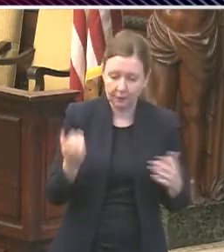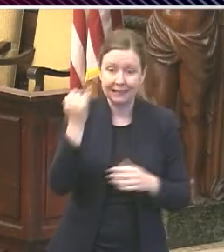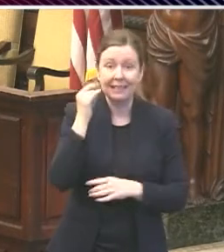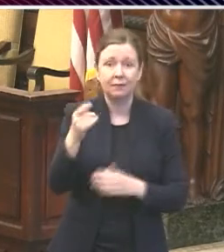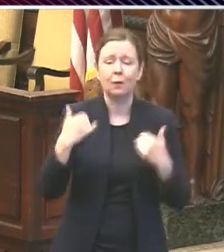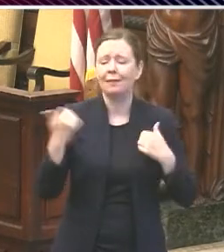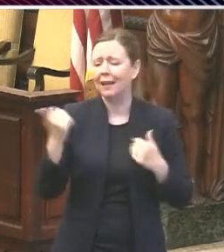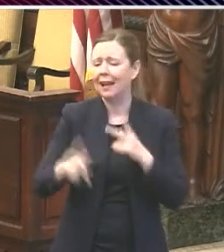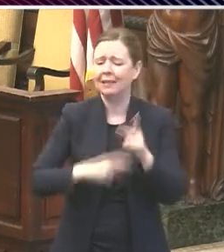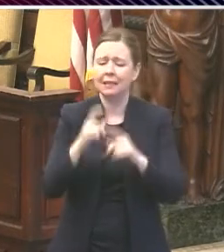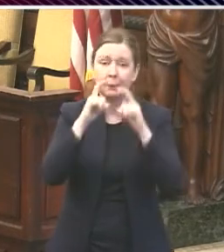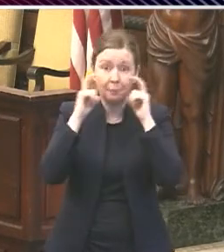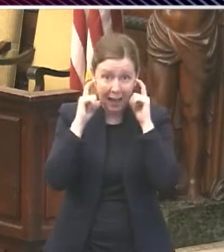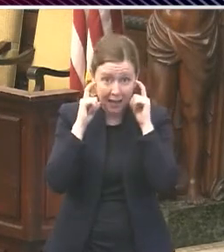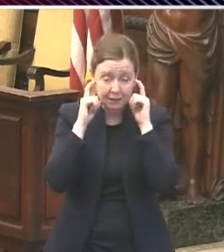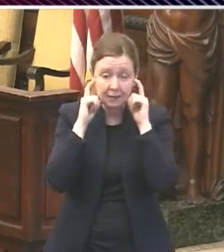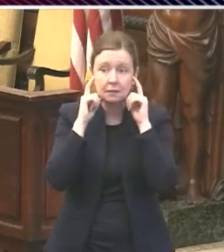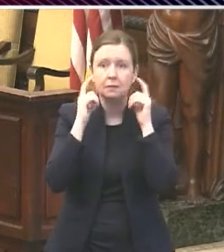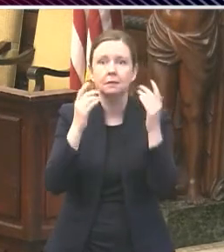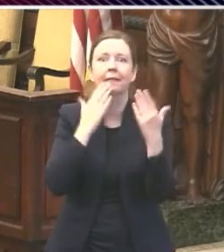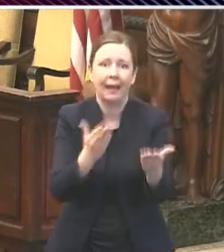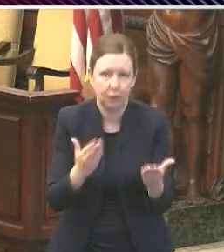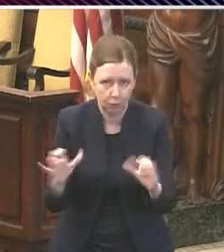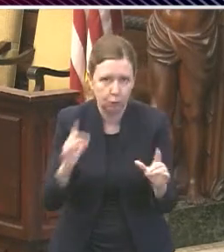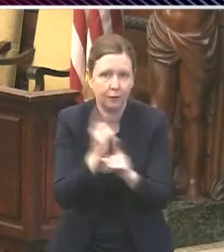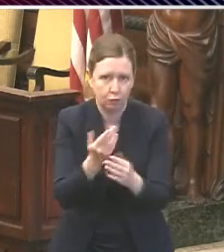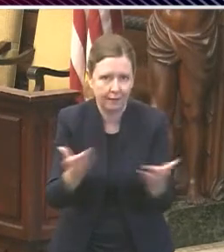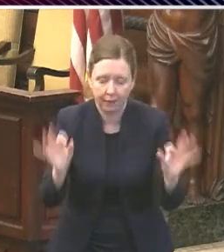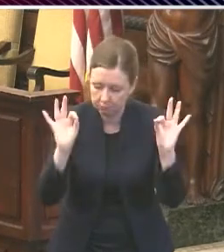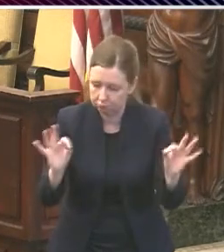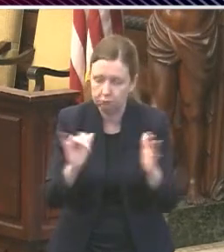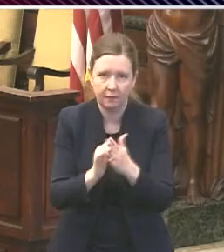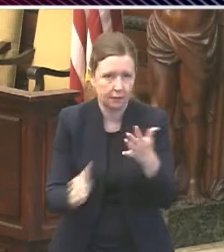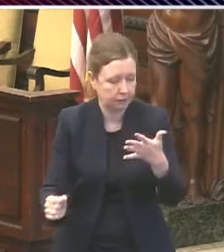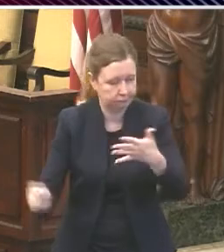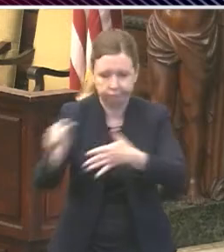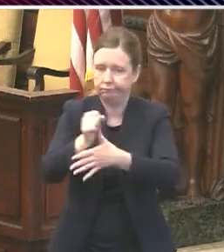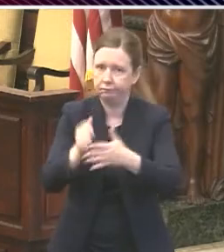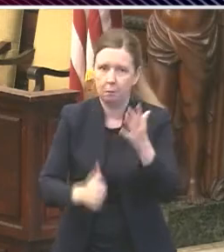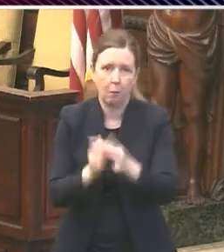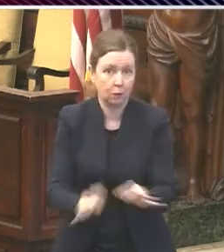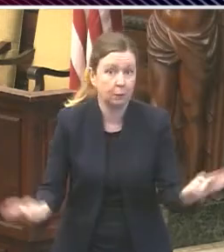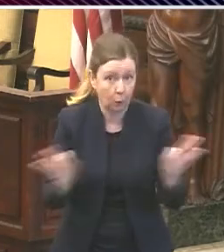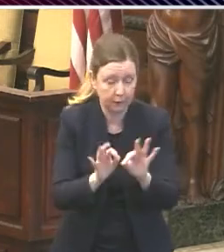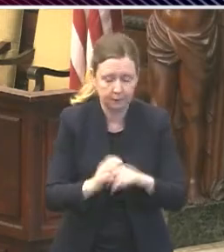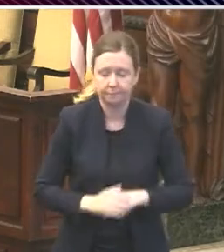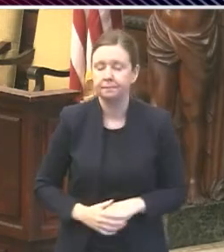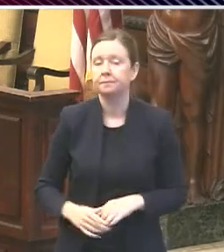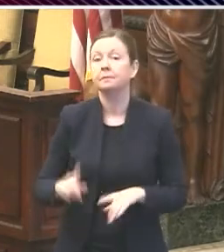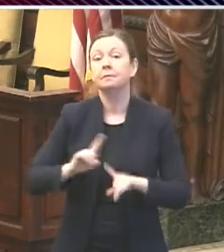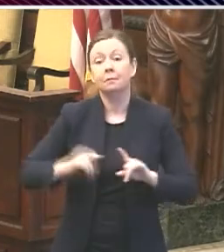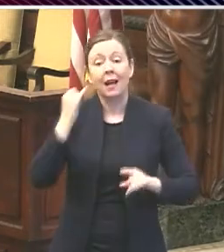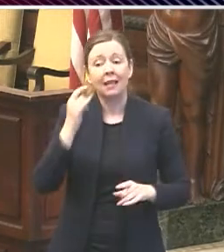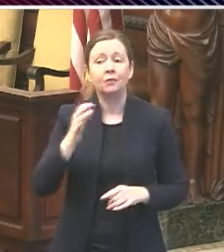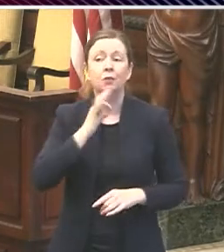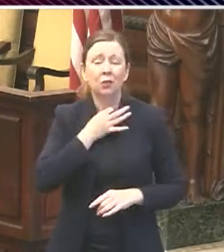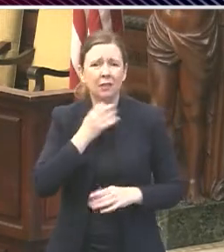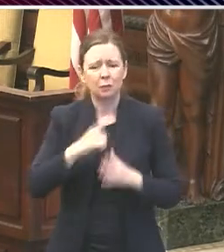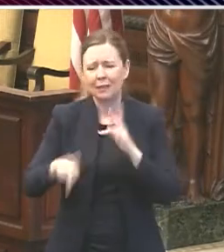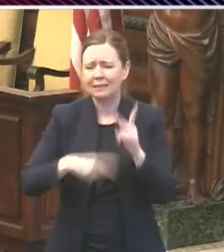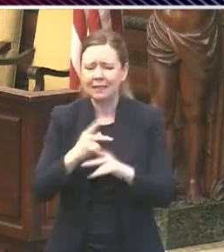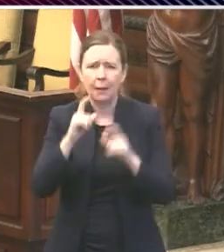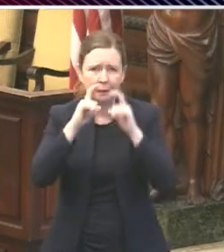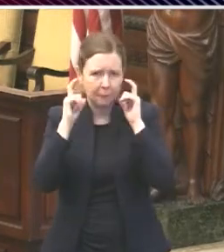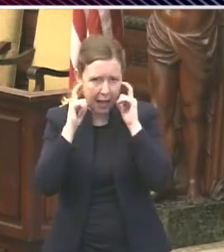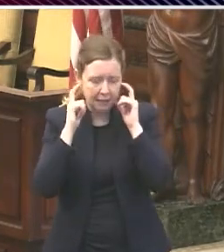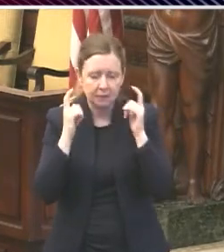any type of mask at all, thank you. You're doing the right thing. That's the most important thing. But if you want to know what are the better types of masks, here's some